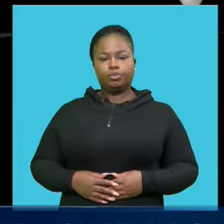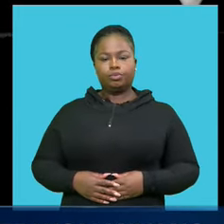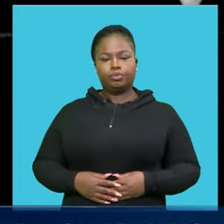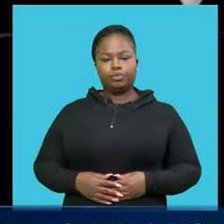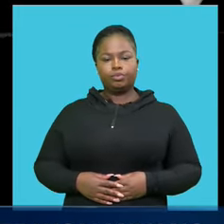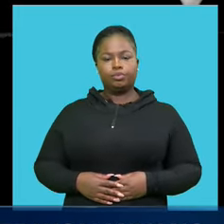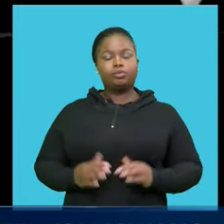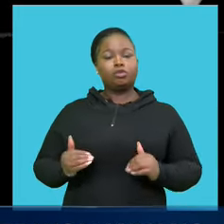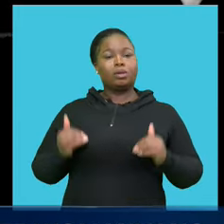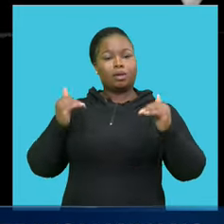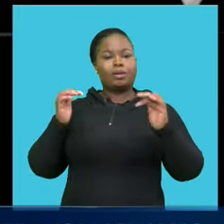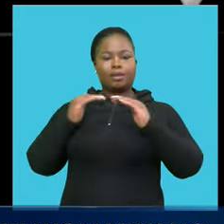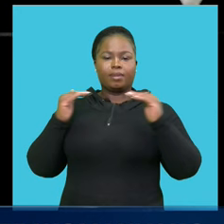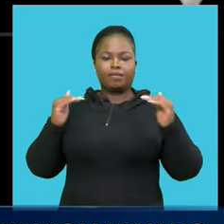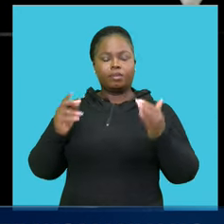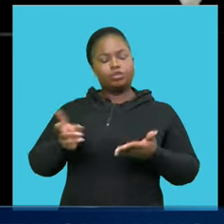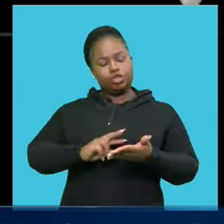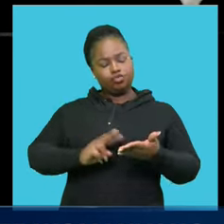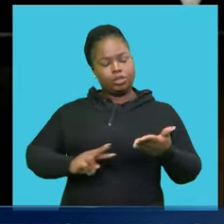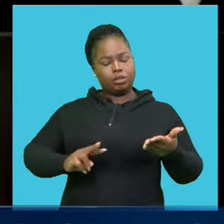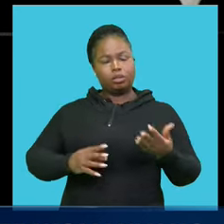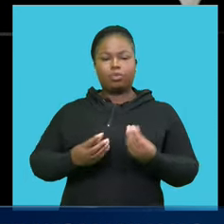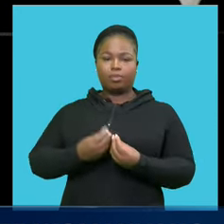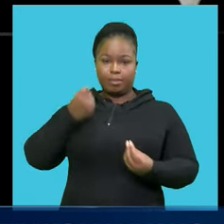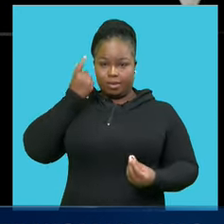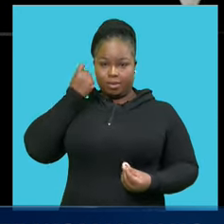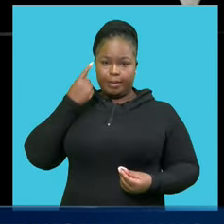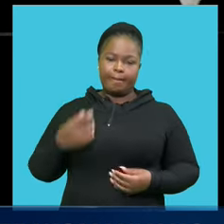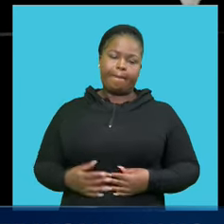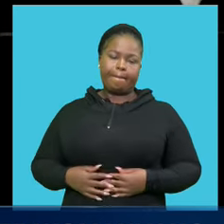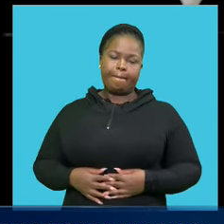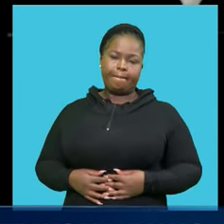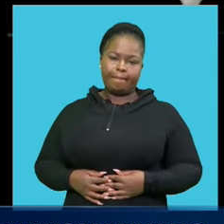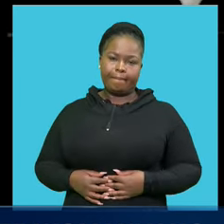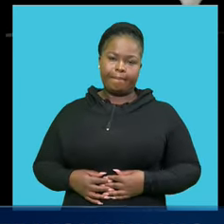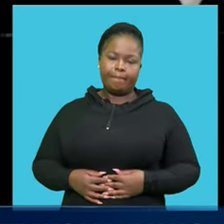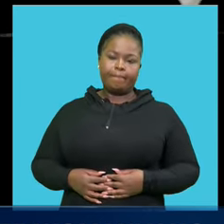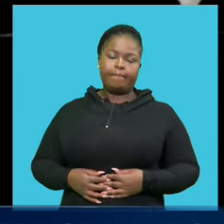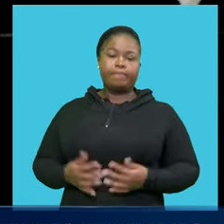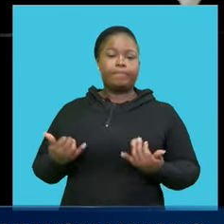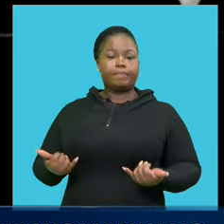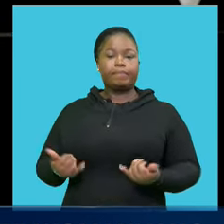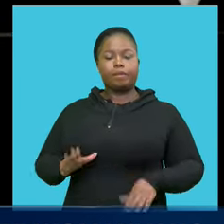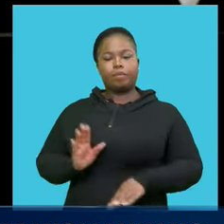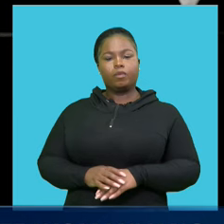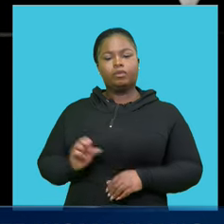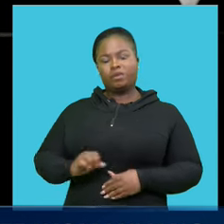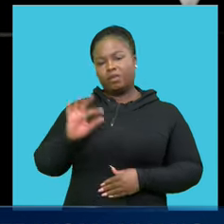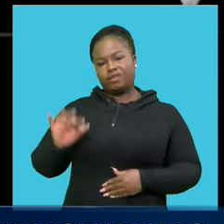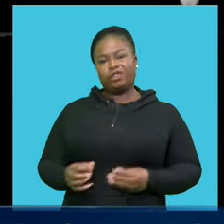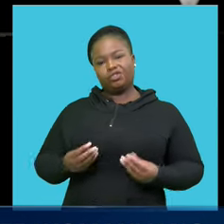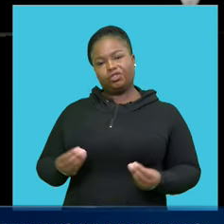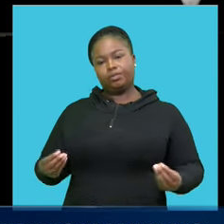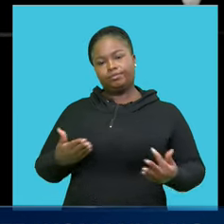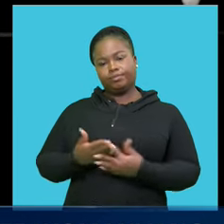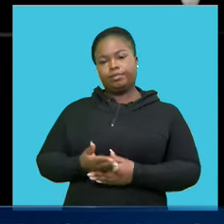of being able to read for meaning. Today, more South African children have access to